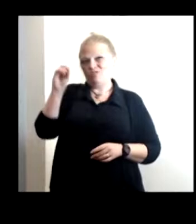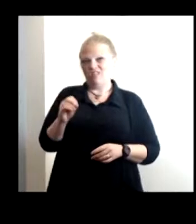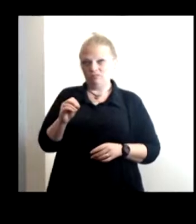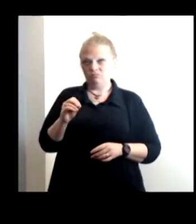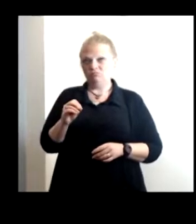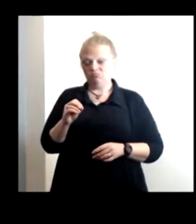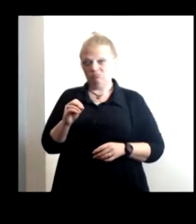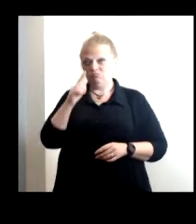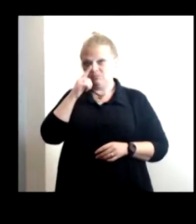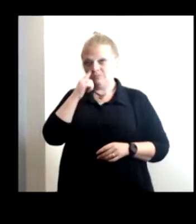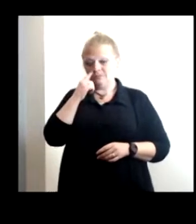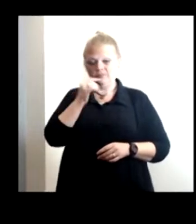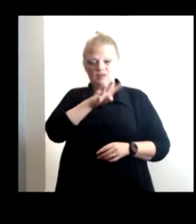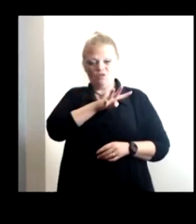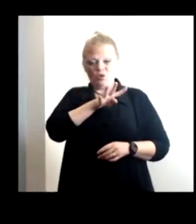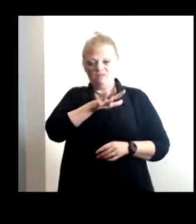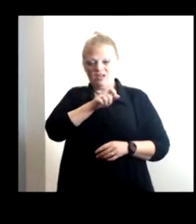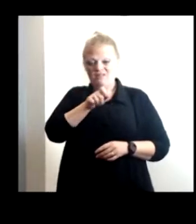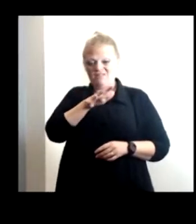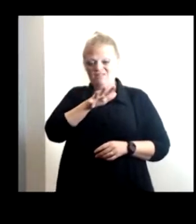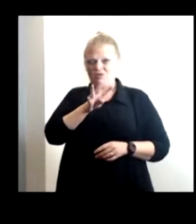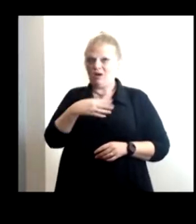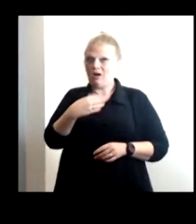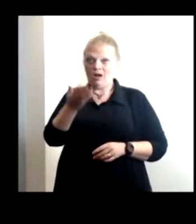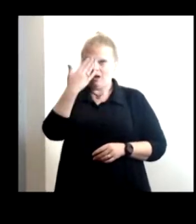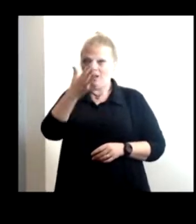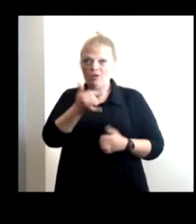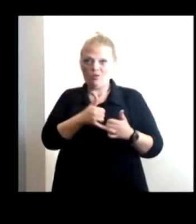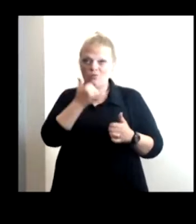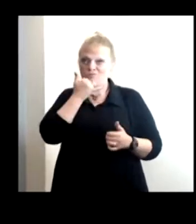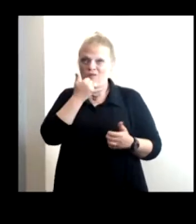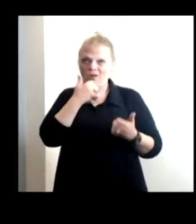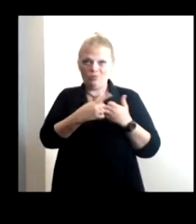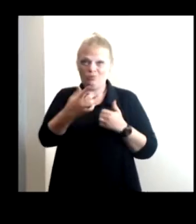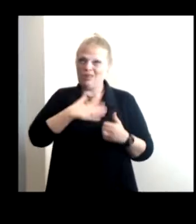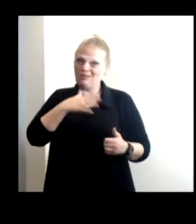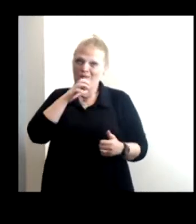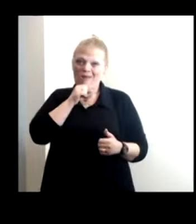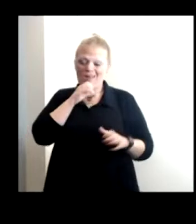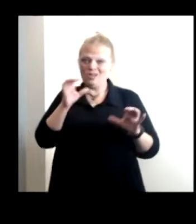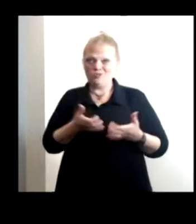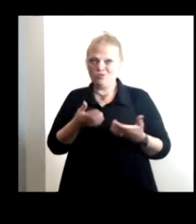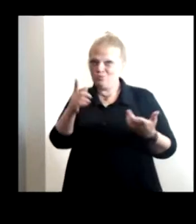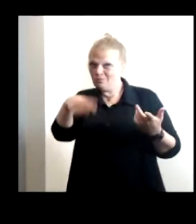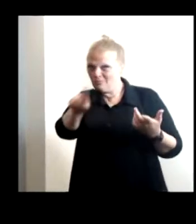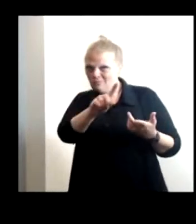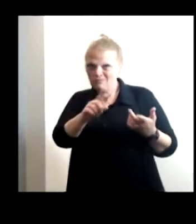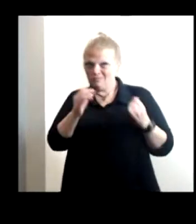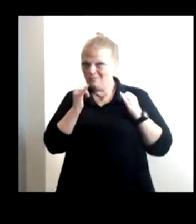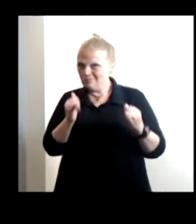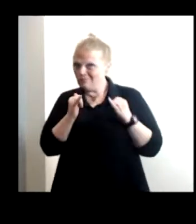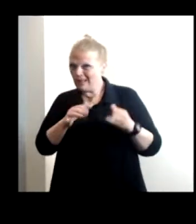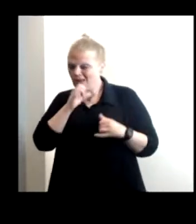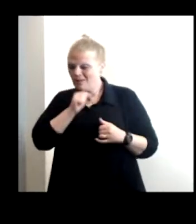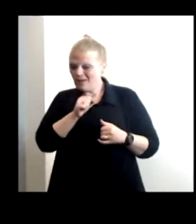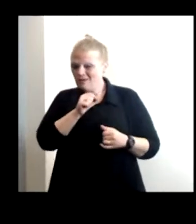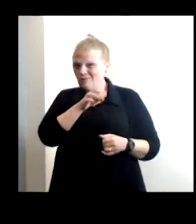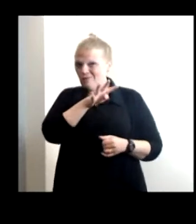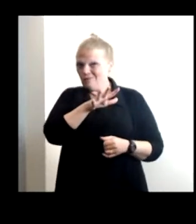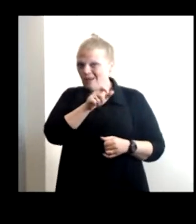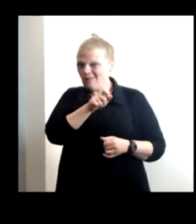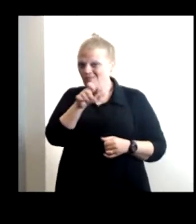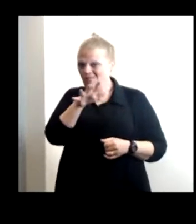77.9%. 45 to 54, I don't know what's wrong with you. This is my age category. To the people out there between the ages of 45 and